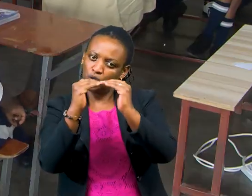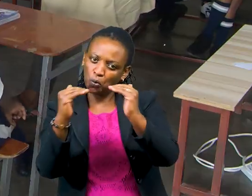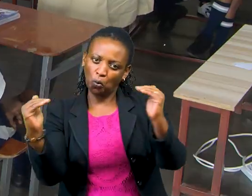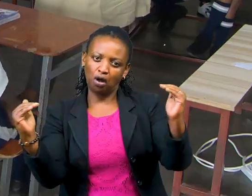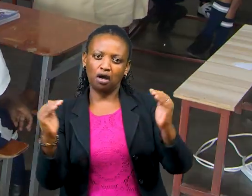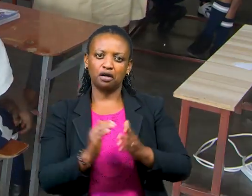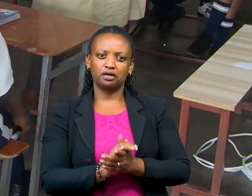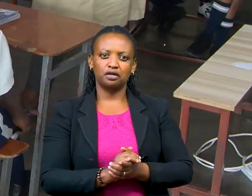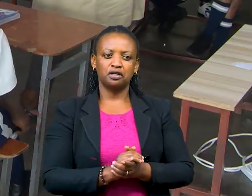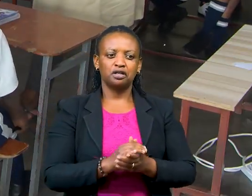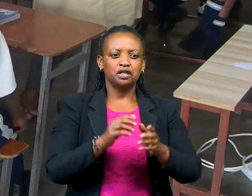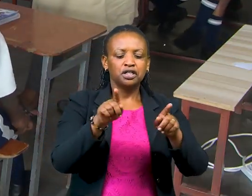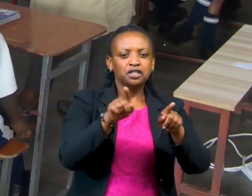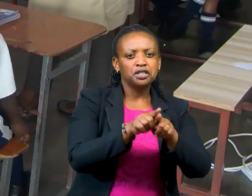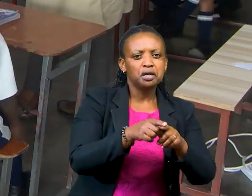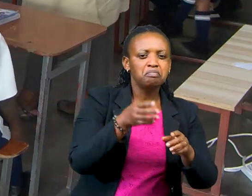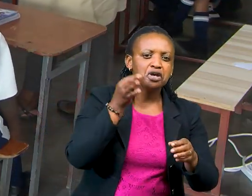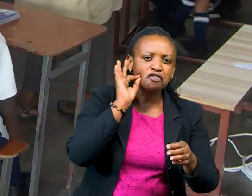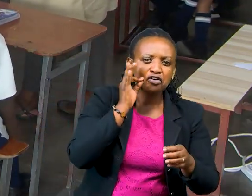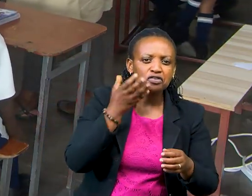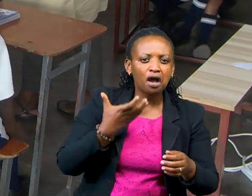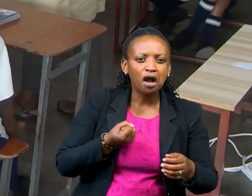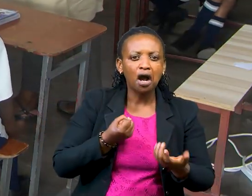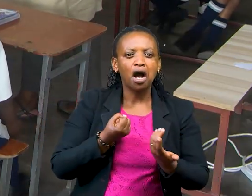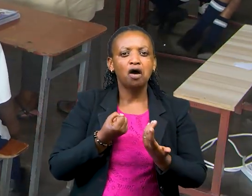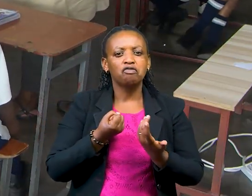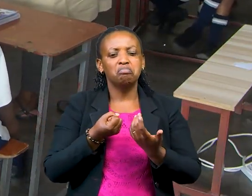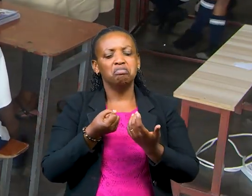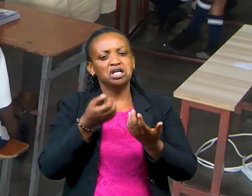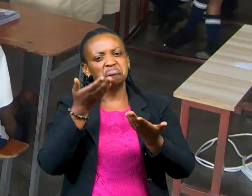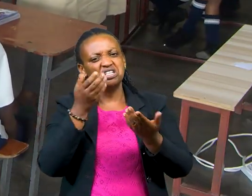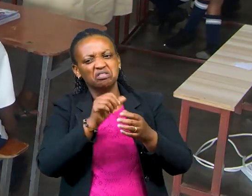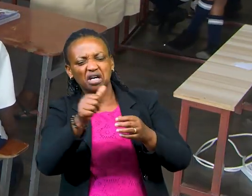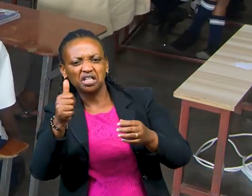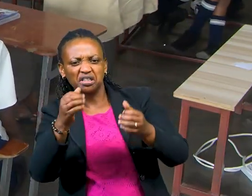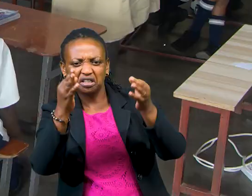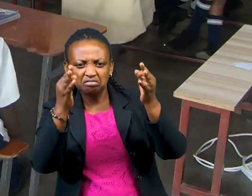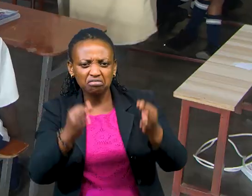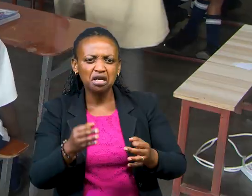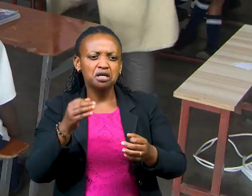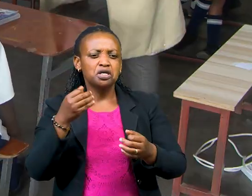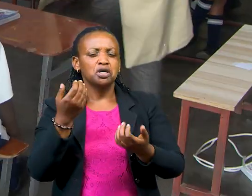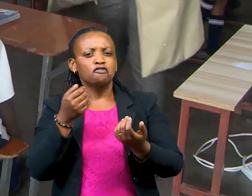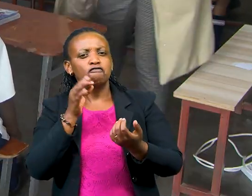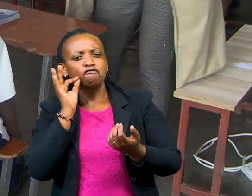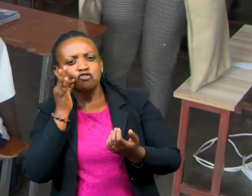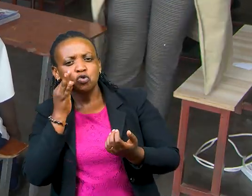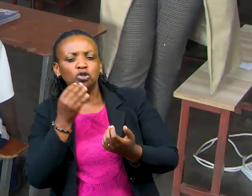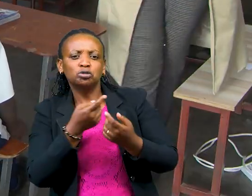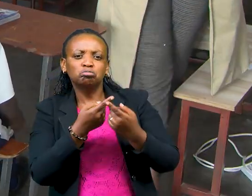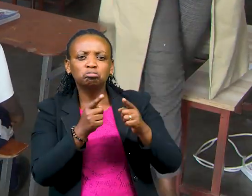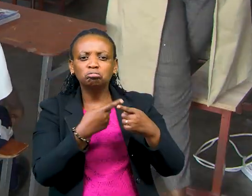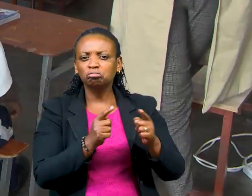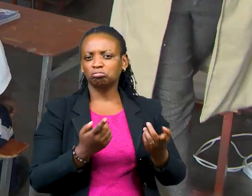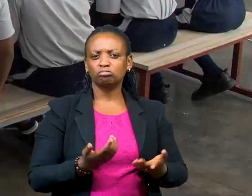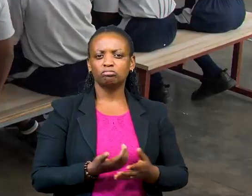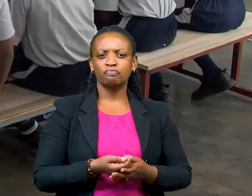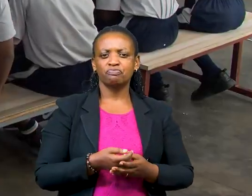equally. Like some of the fruits, we have like watermelon, right? Yes, very